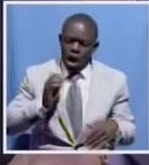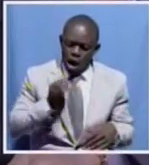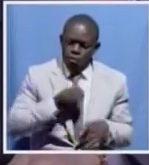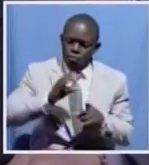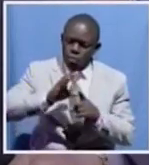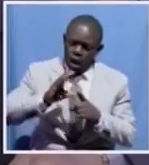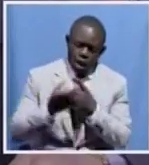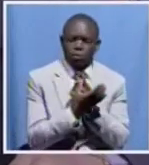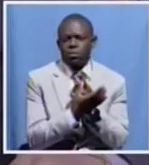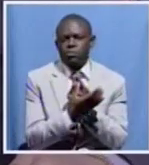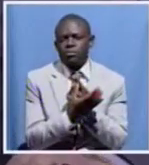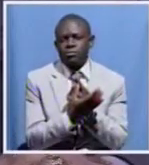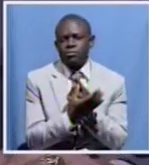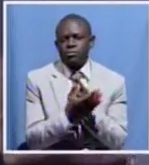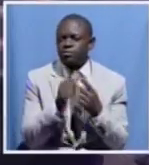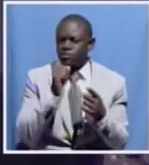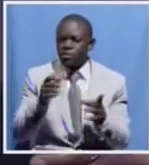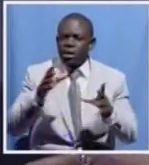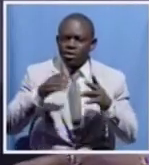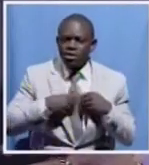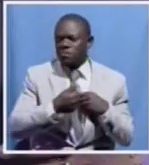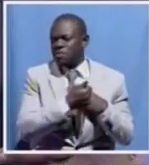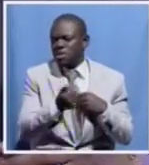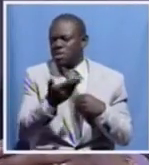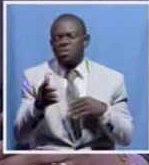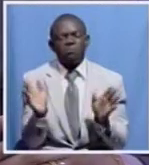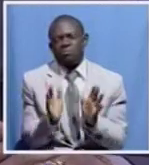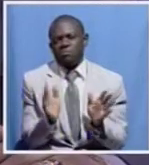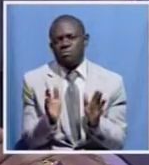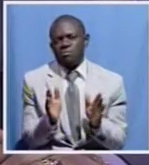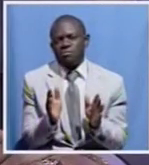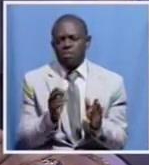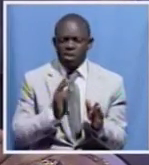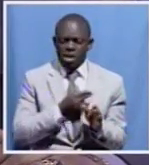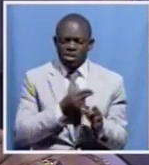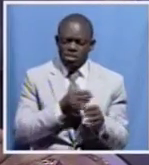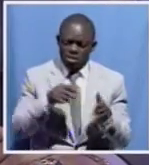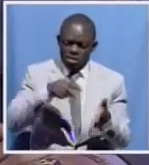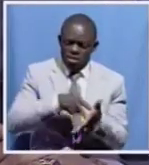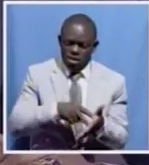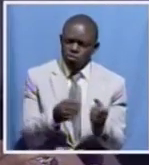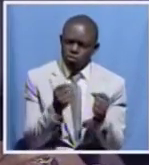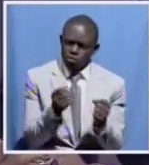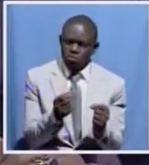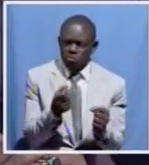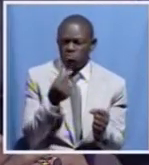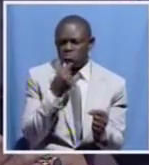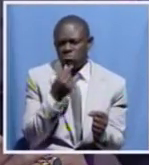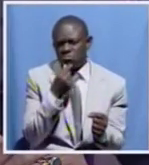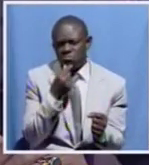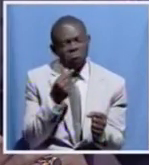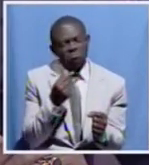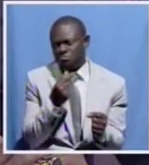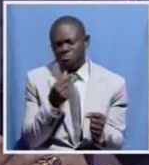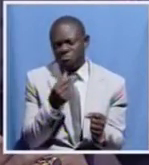statement I made earlier that you have to stand for something or else you will fall for anything. And the president has shown this